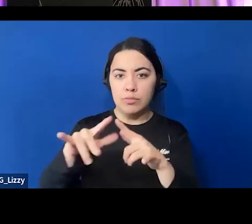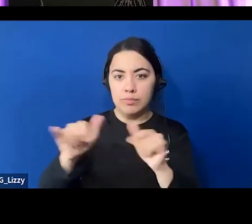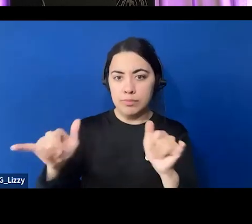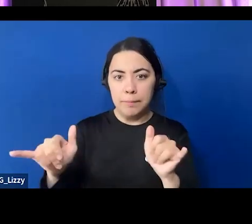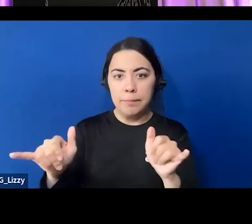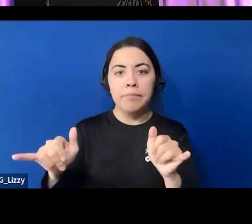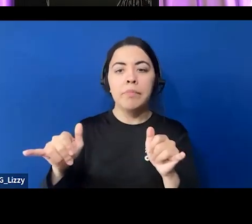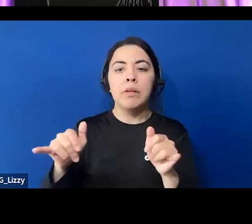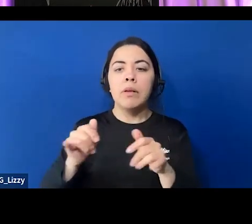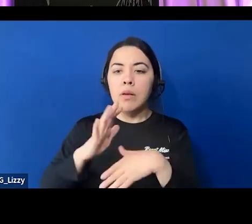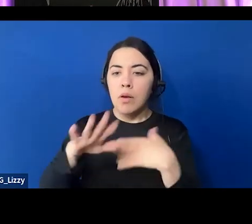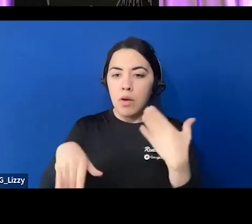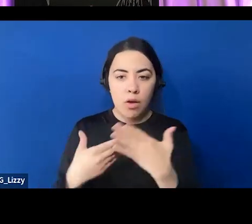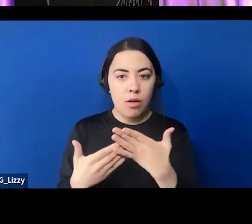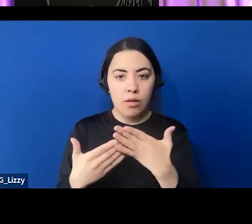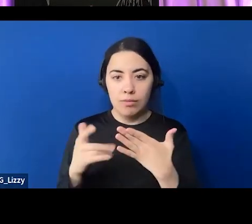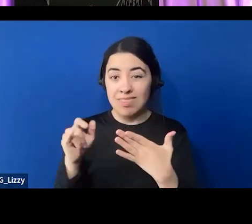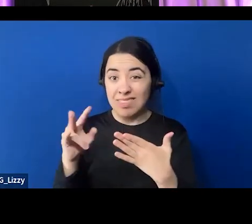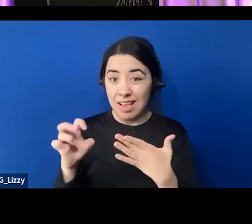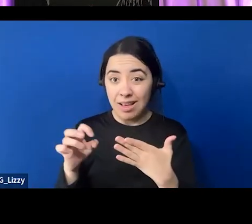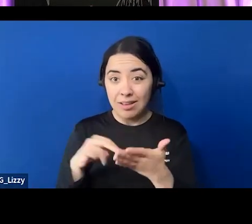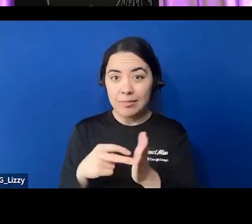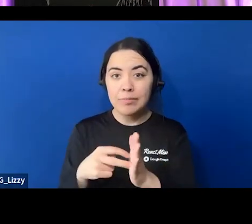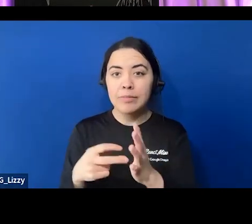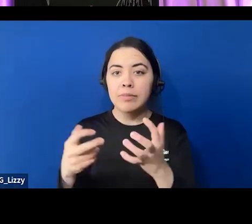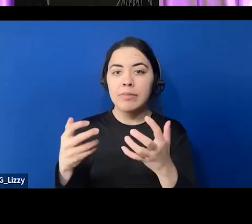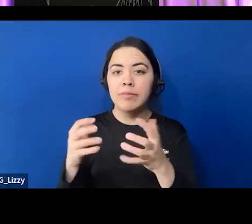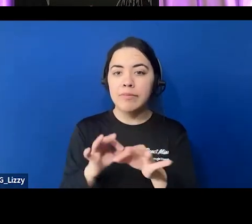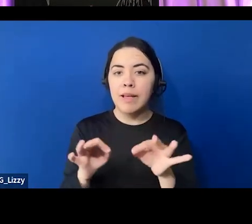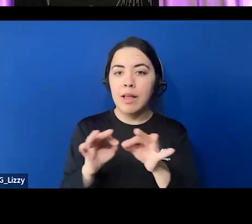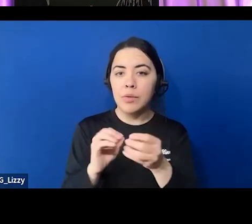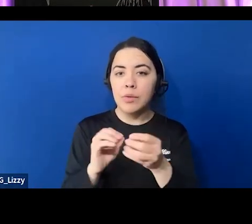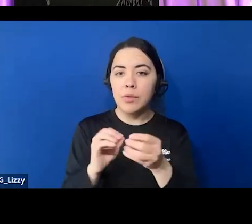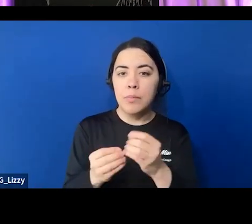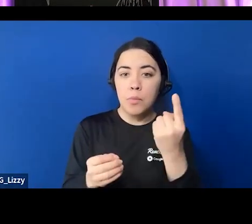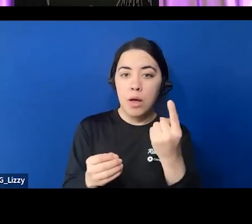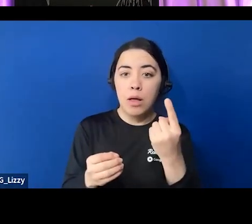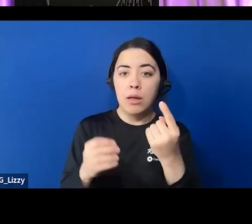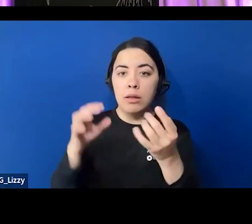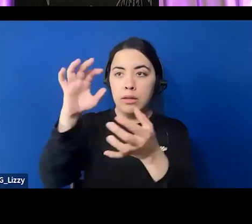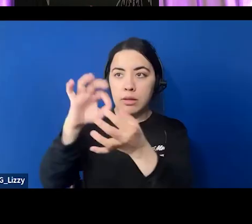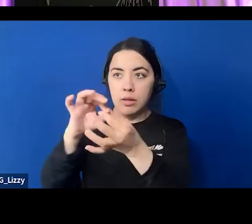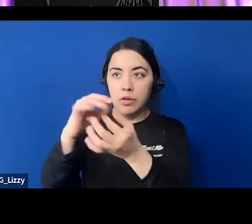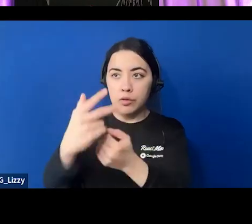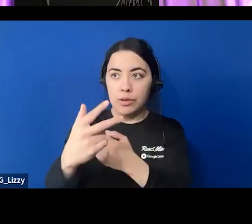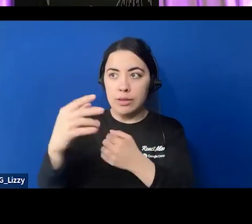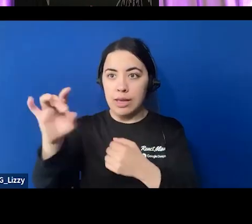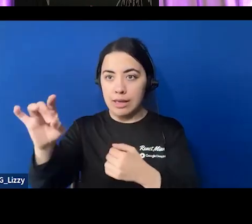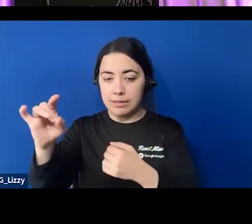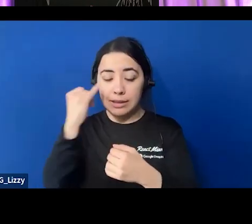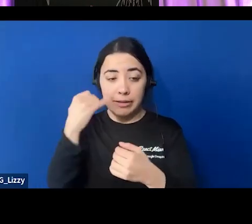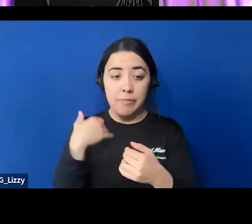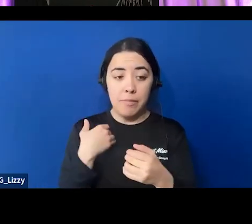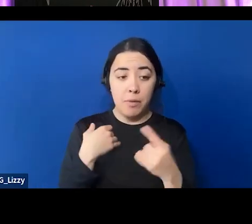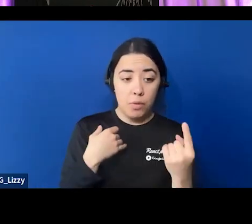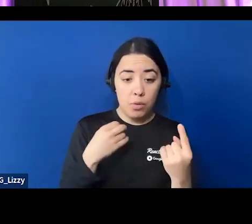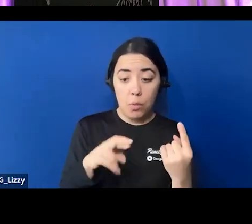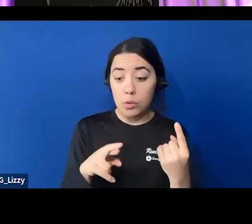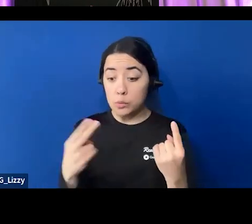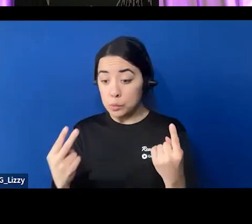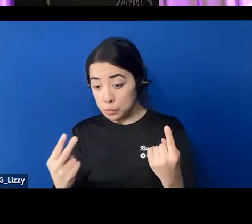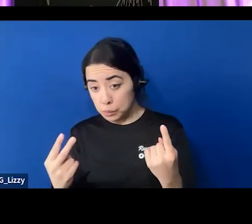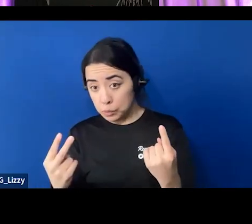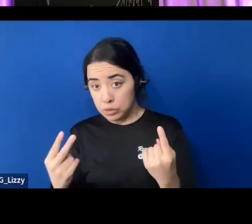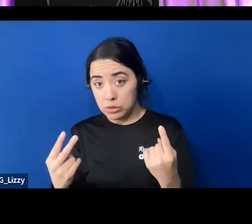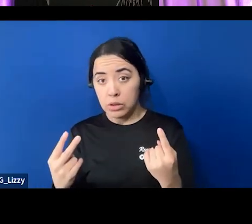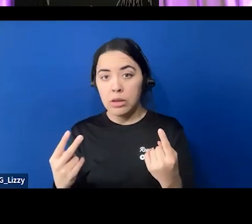means that when I'm passing the match value 1, I'll see that it matches the indices 3 and 8. But if I change my match value to either 1 or 2, it